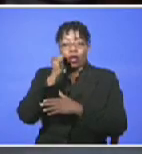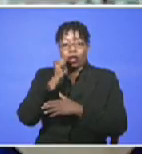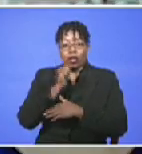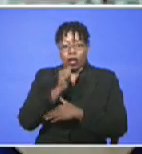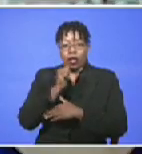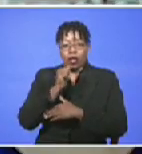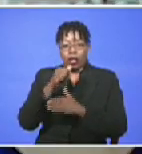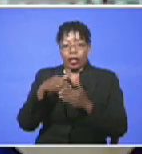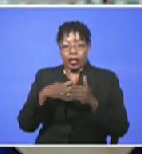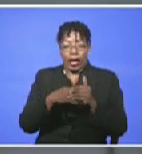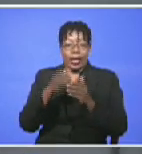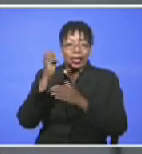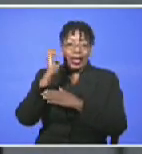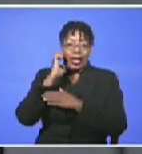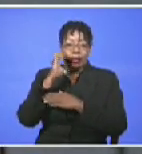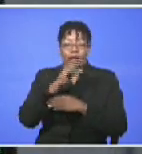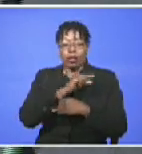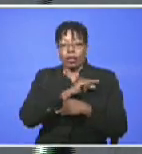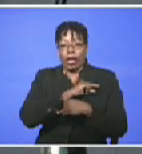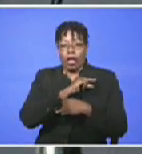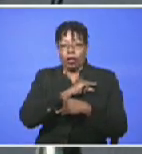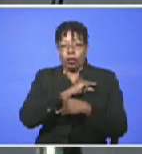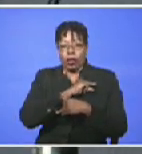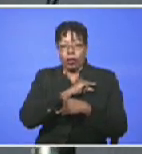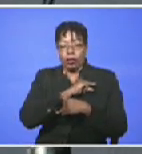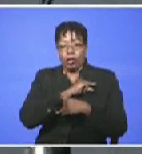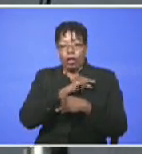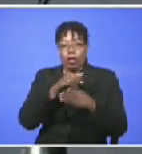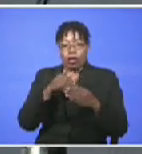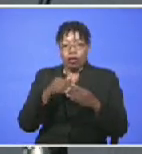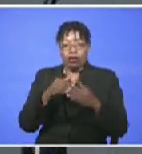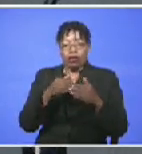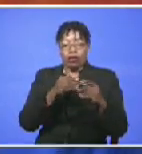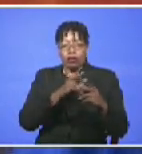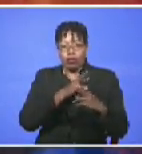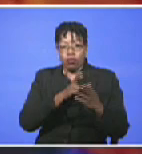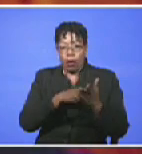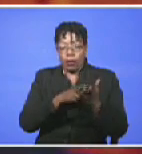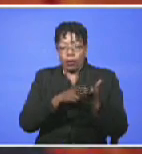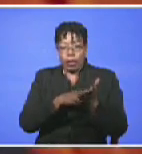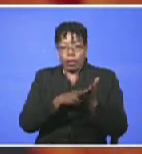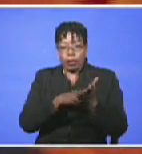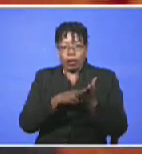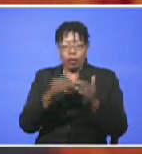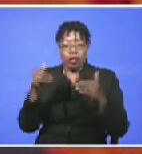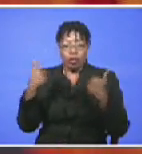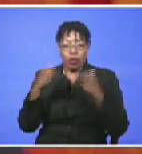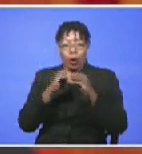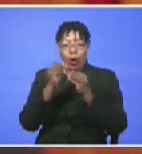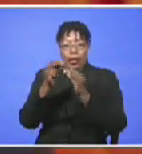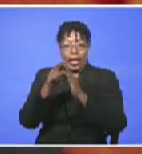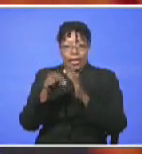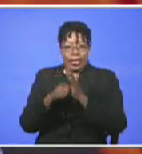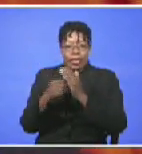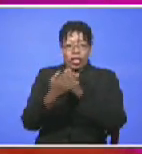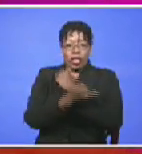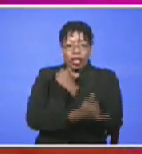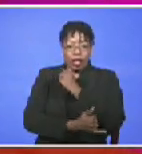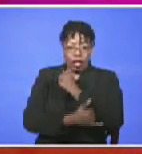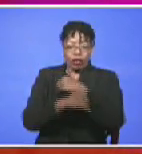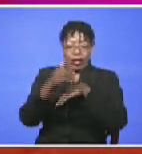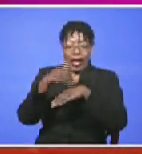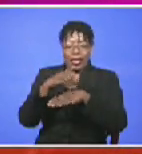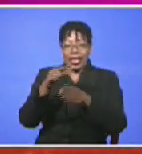leader Elma Garraway. The Garraway family, representatives from the University of the Bahamas and other major youth organizations in the country attending the